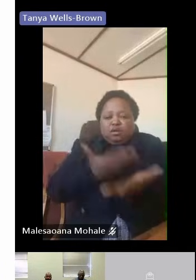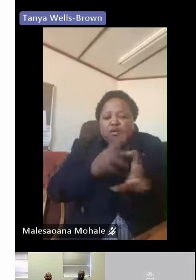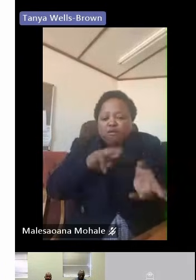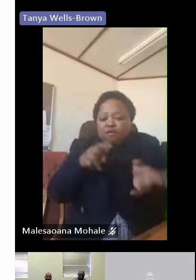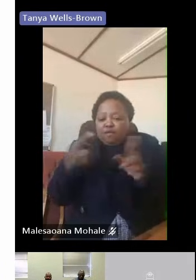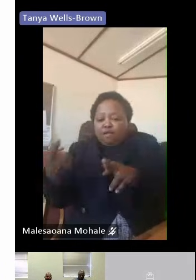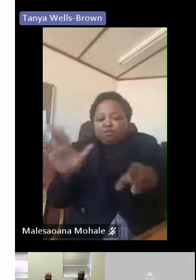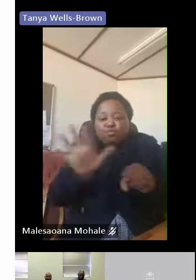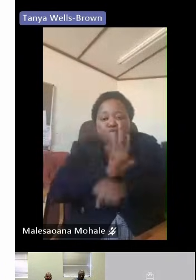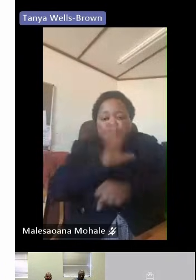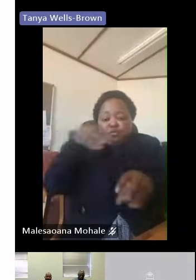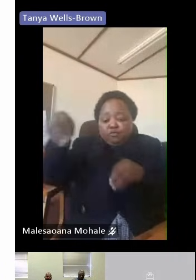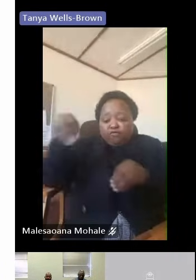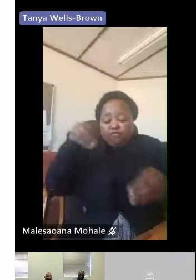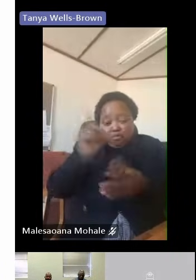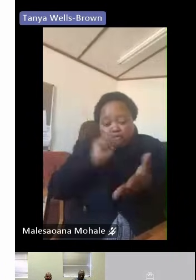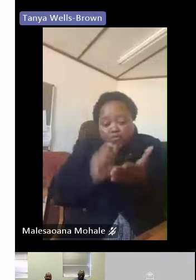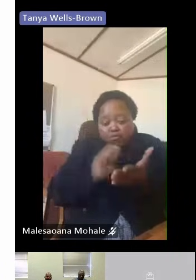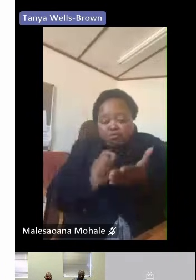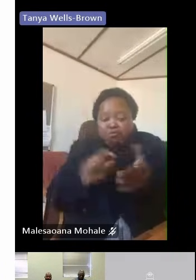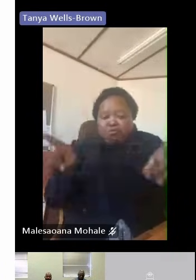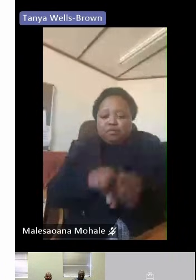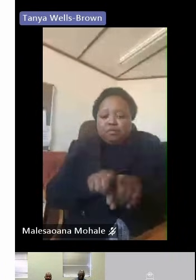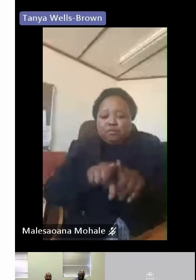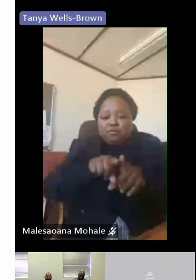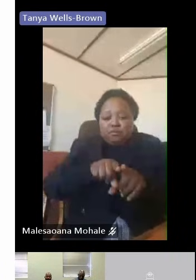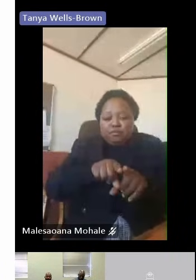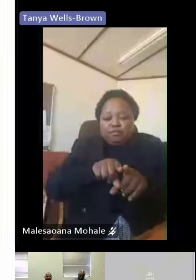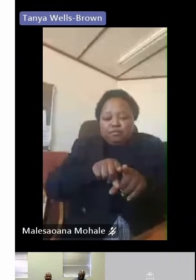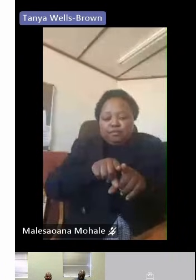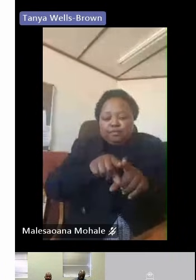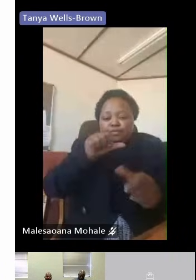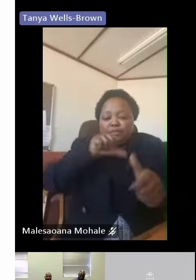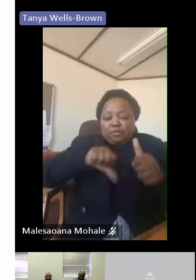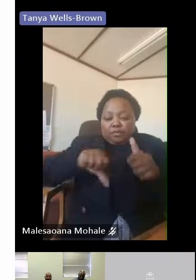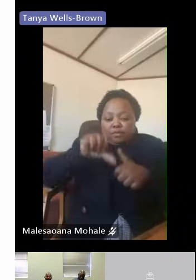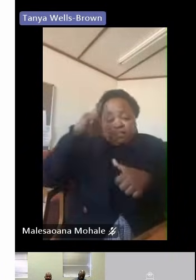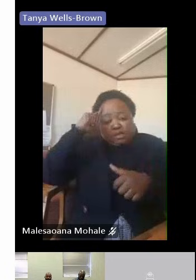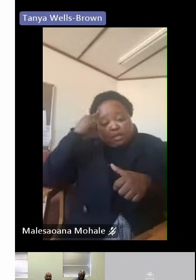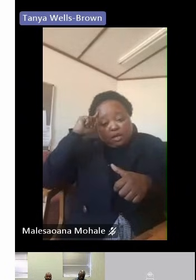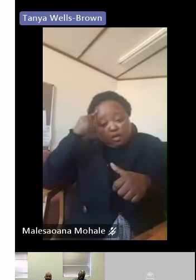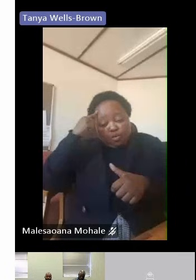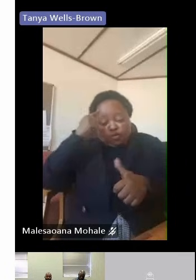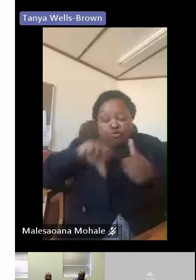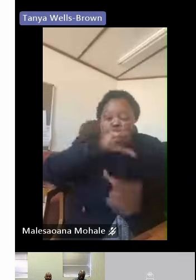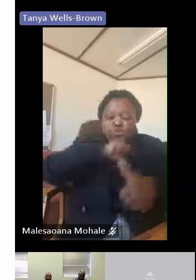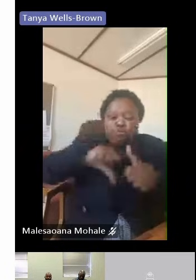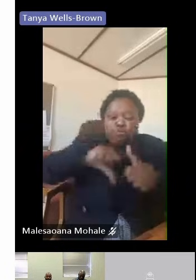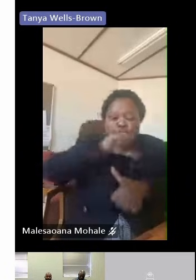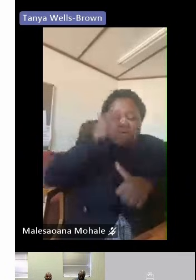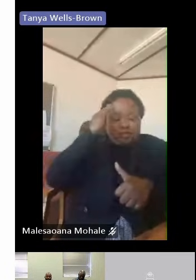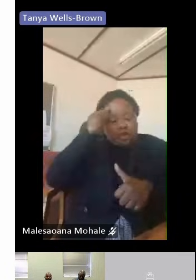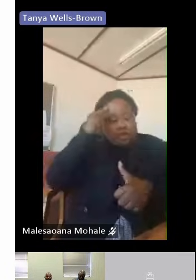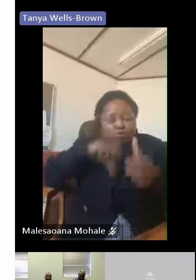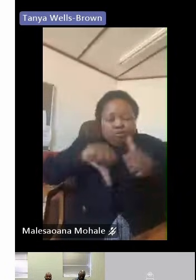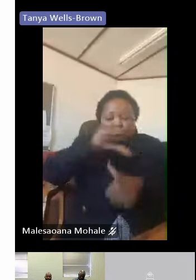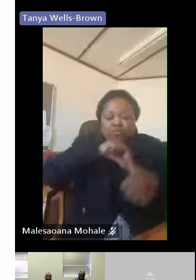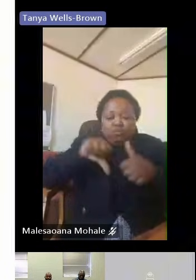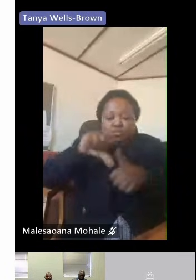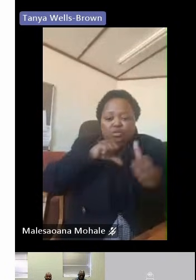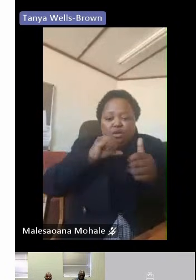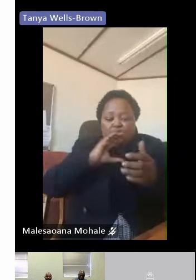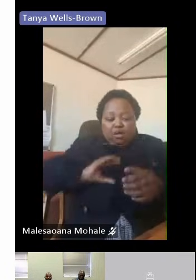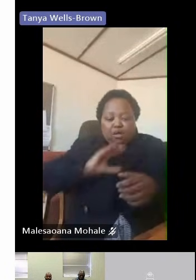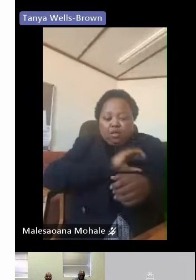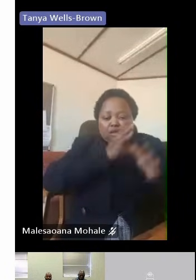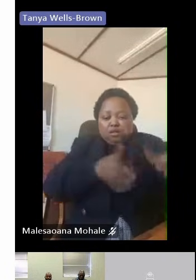and psychosocial counselling. The training had been adapted by WHO clinical guidelines, so they've